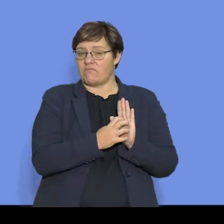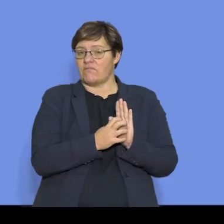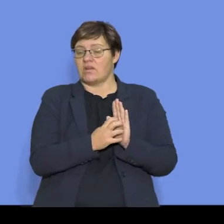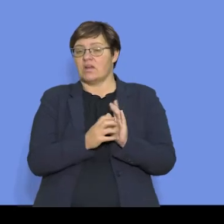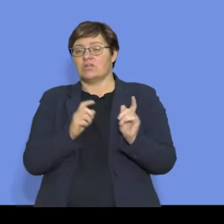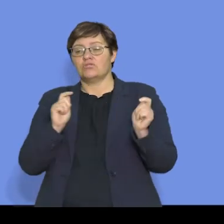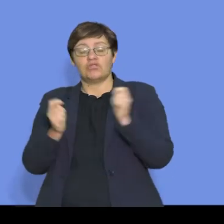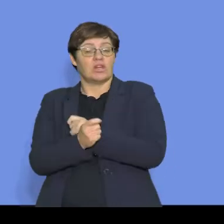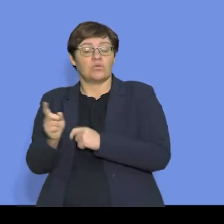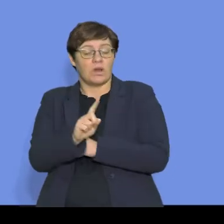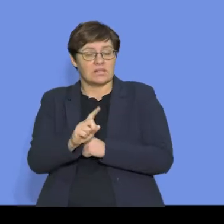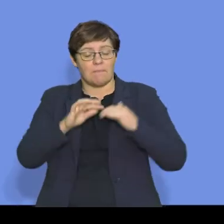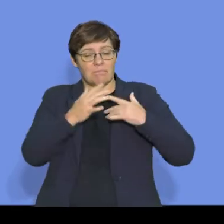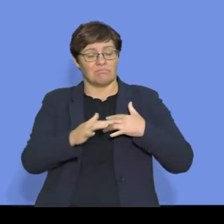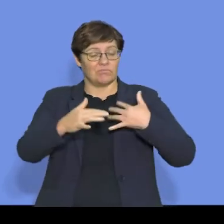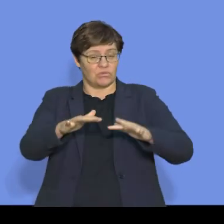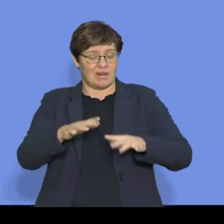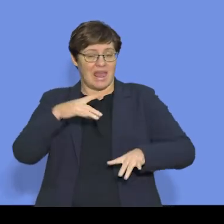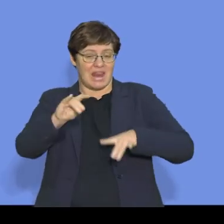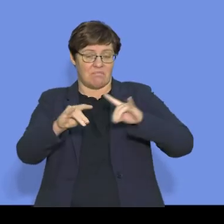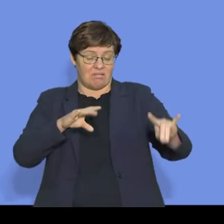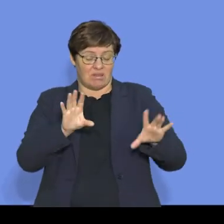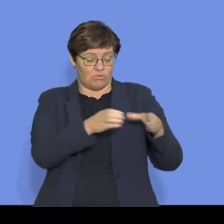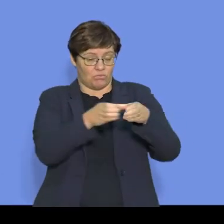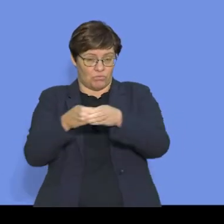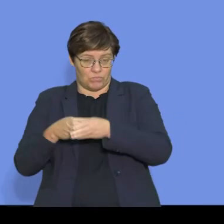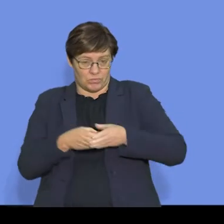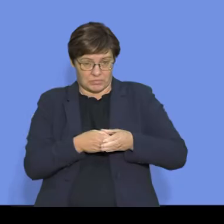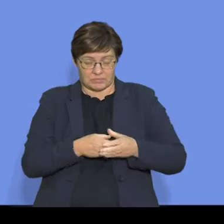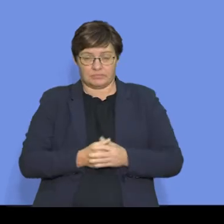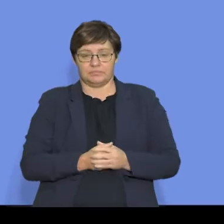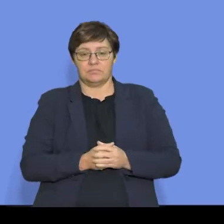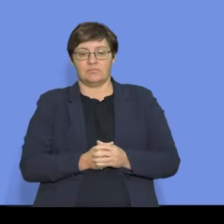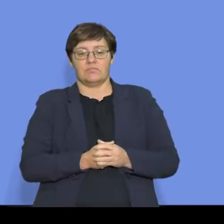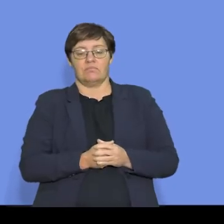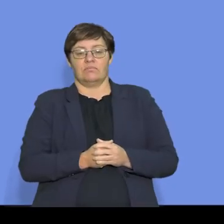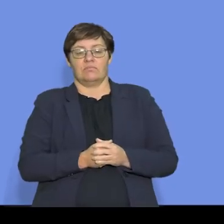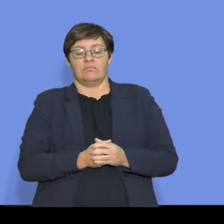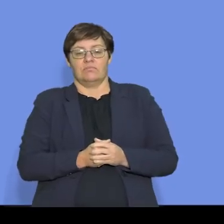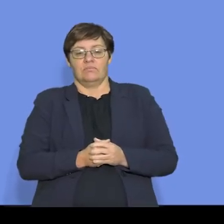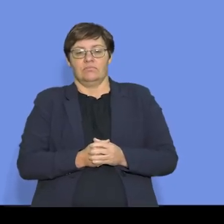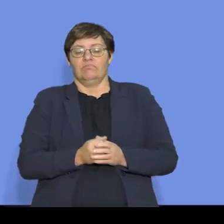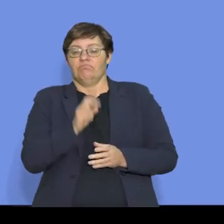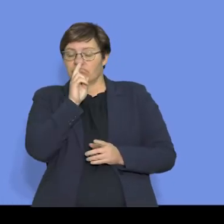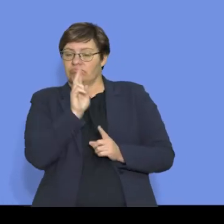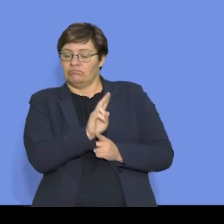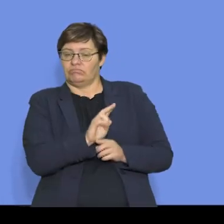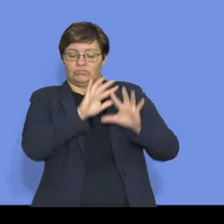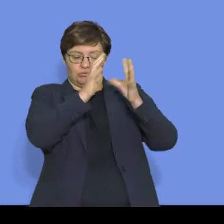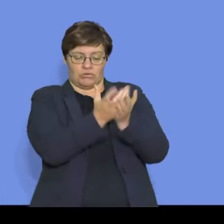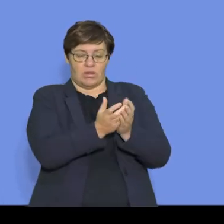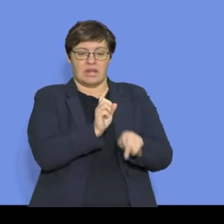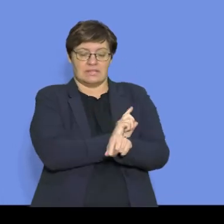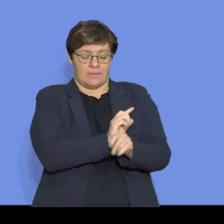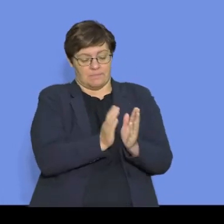of marine animal species, and it's shown on the geological